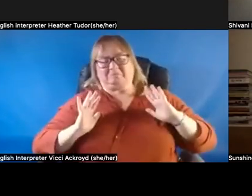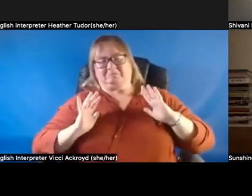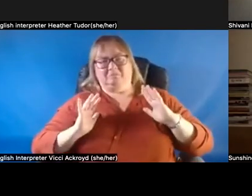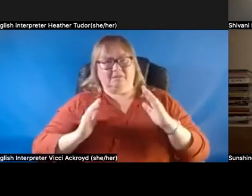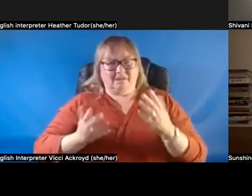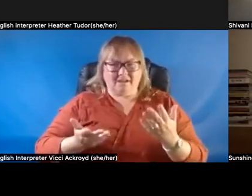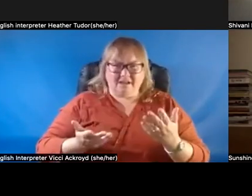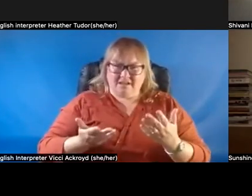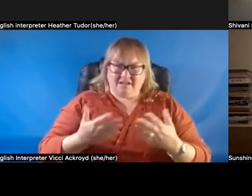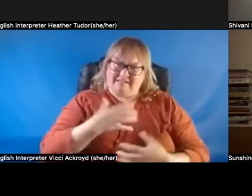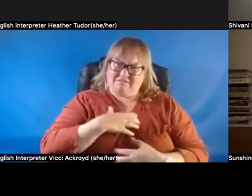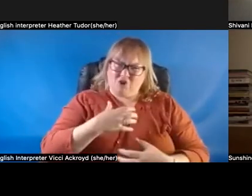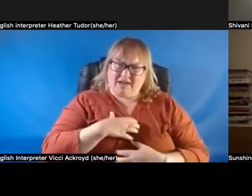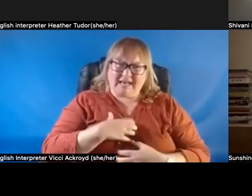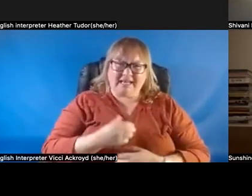frightening.